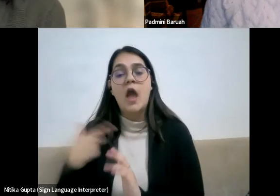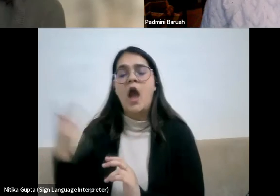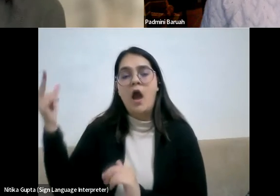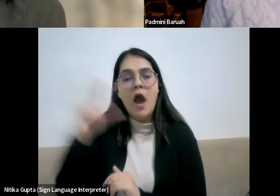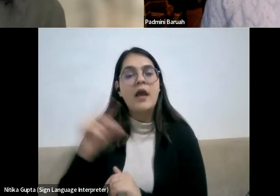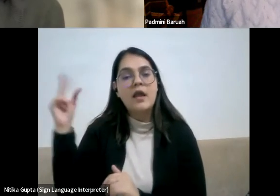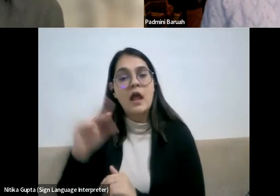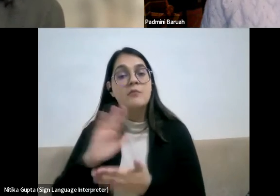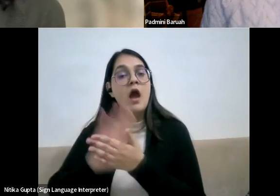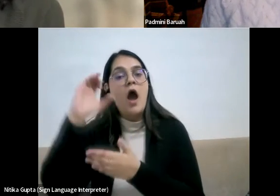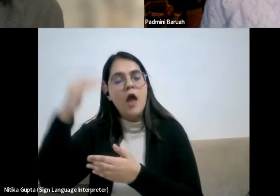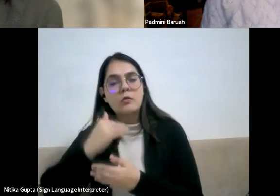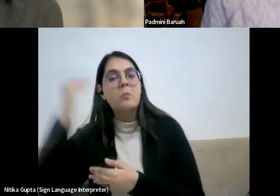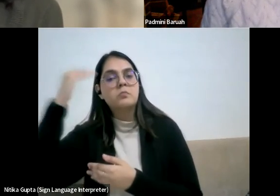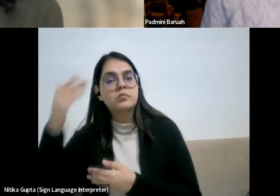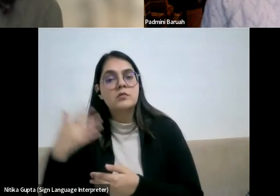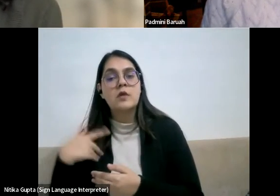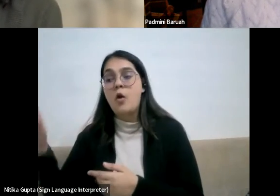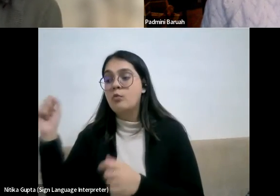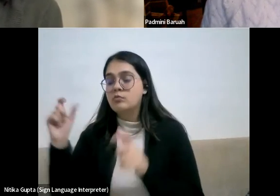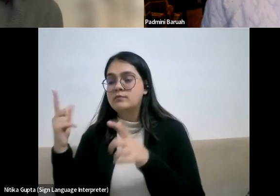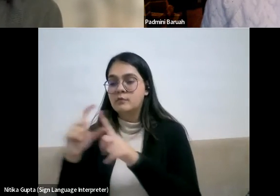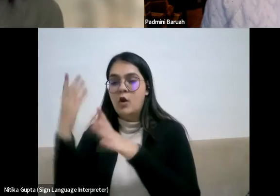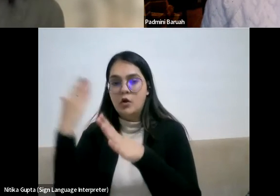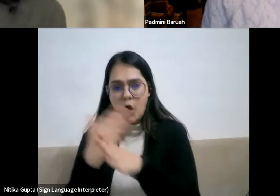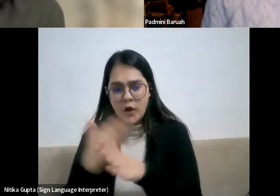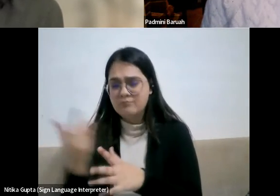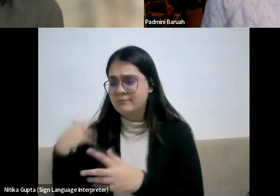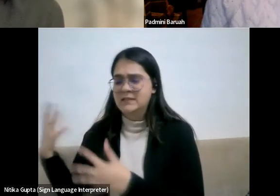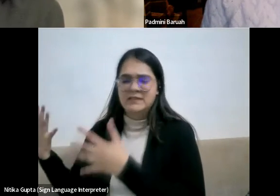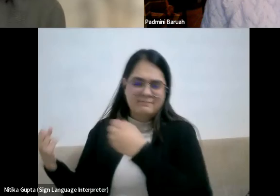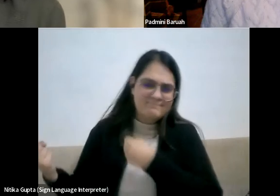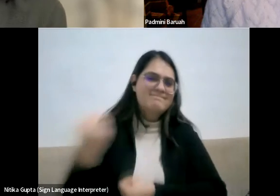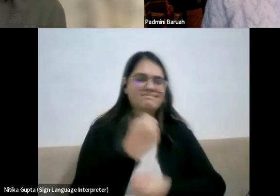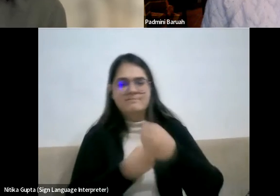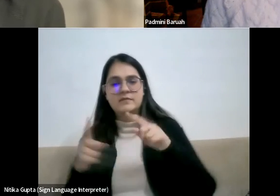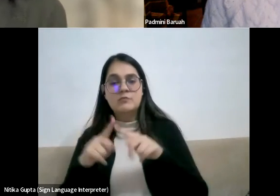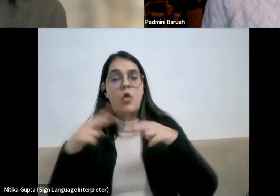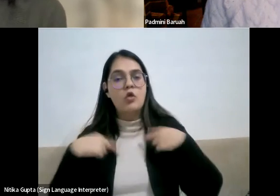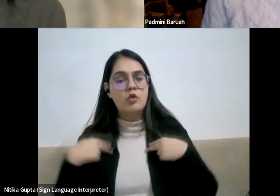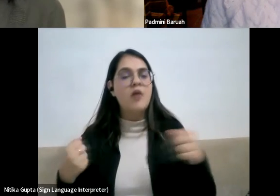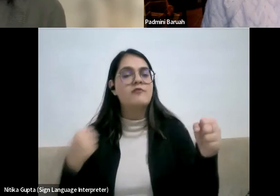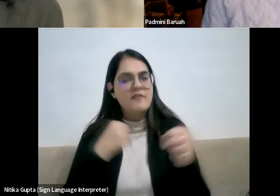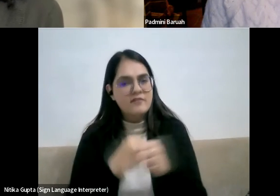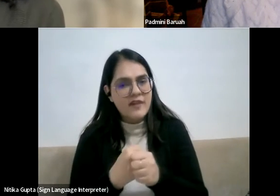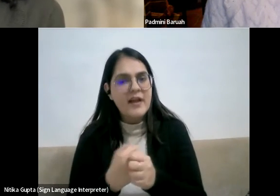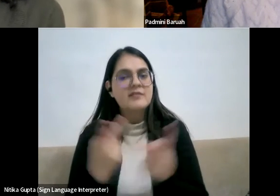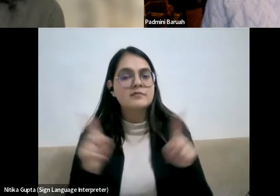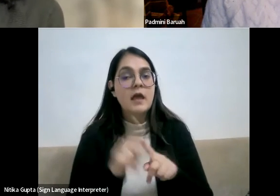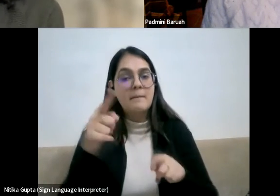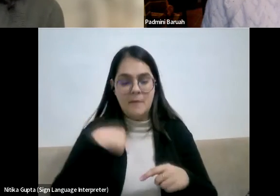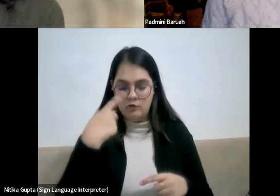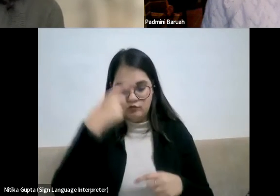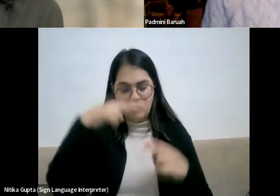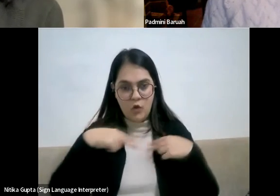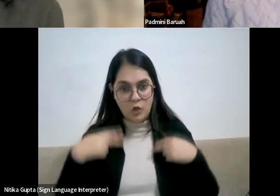to the High Court, and gathering these documents, dealing with this tribunal, finding lawyers. And like you said, for us lawyers also, like filing a writ petition in the High Court